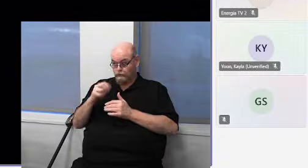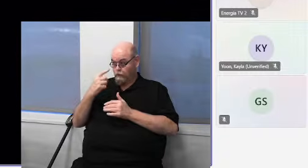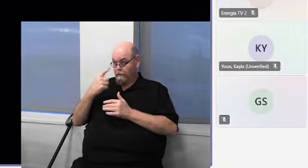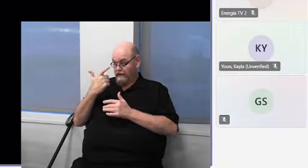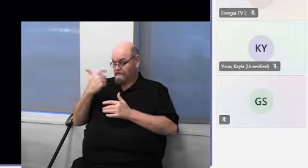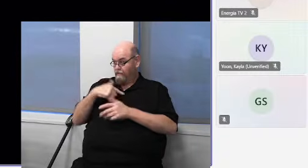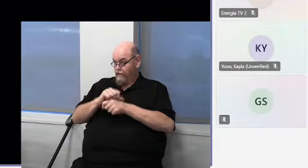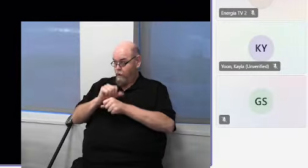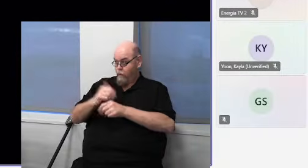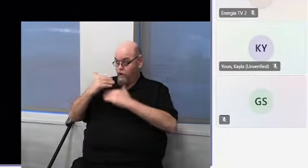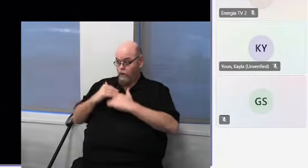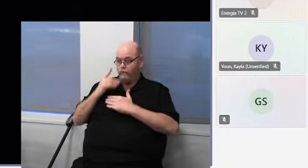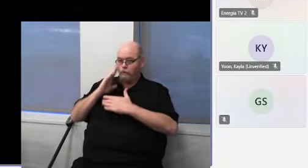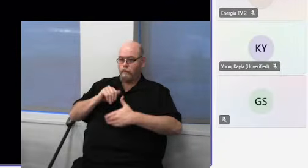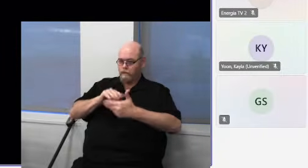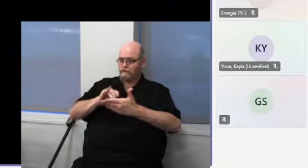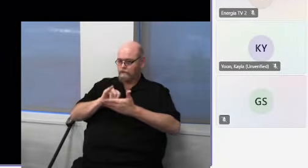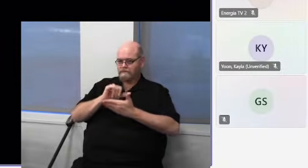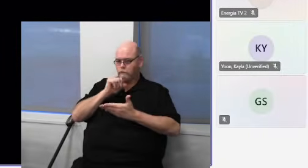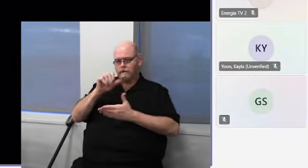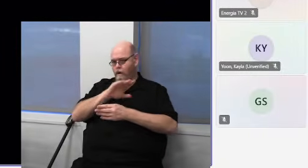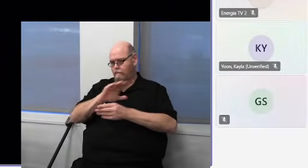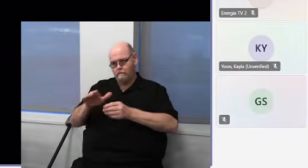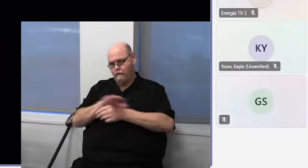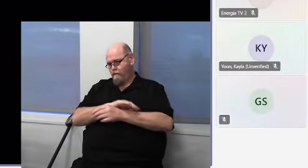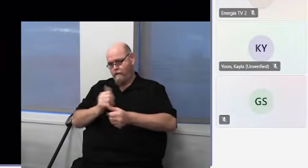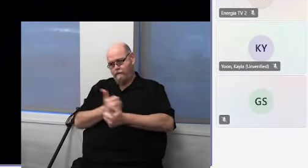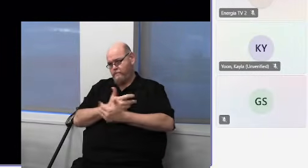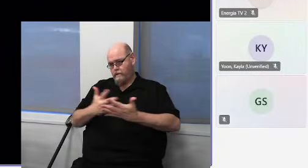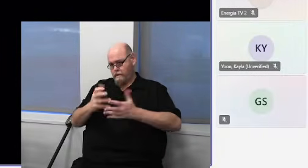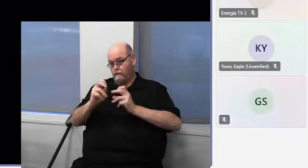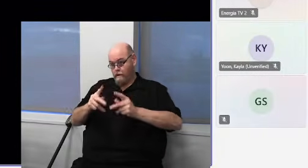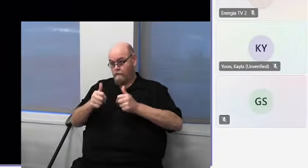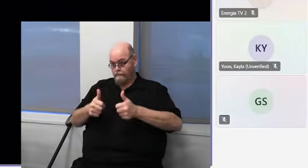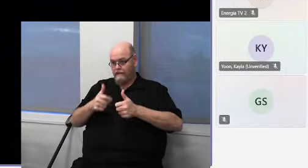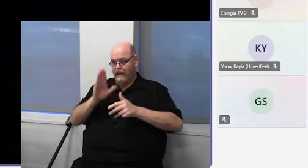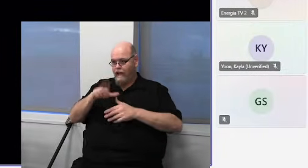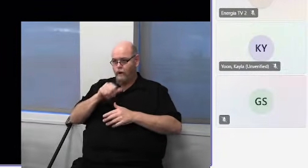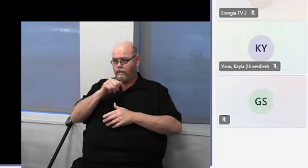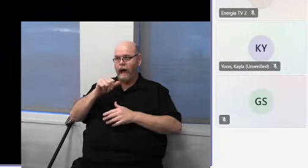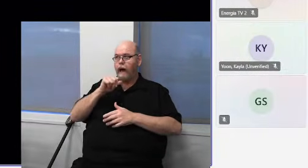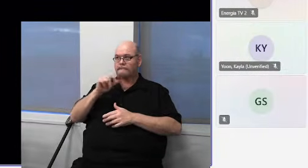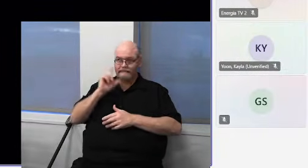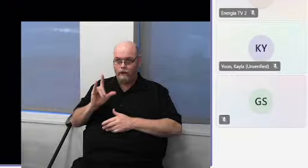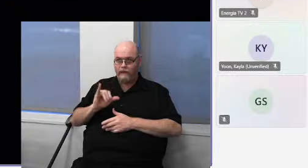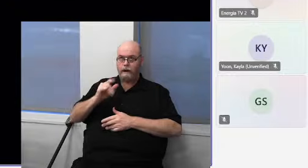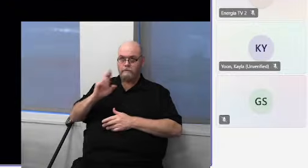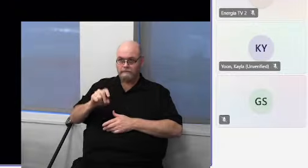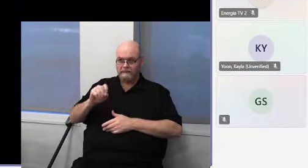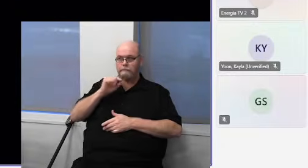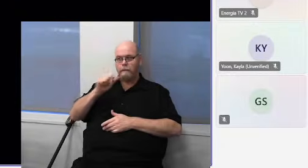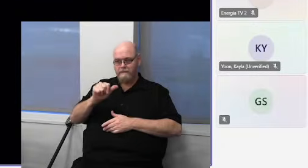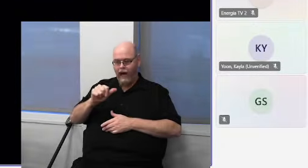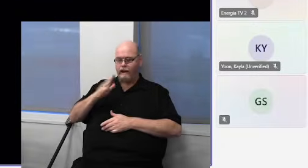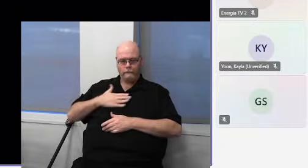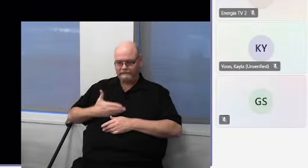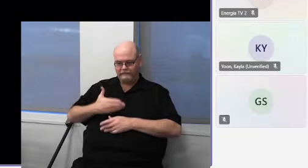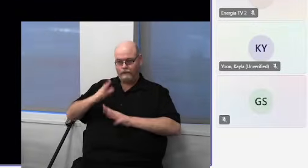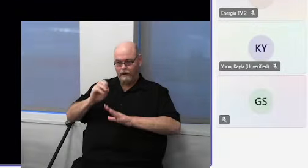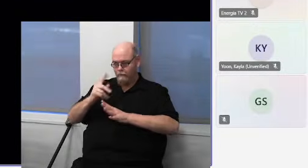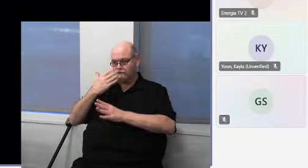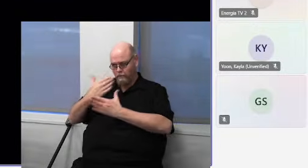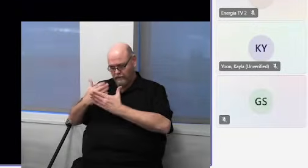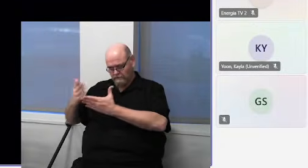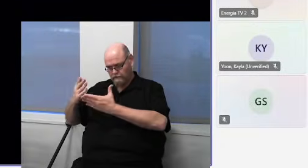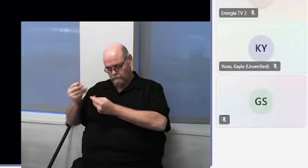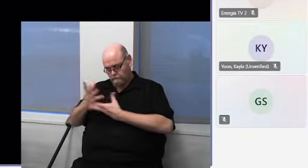because of workload. We'll address it because we're not going to cover everything. Okay? Sorry, I don't mean to sound upset. I'm not upset. I'm appreciative of